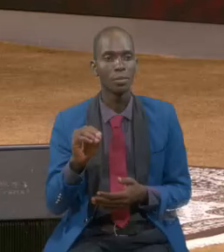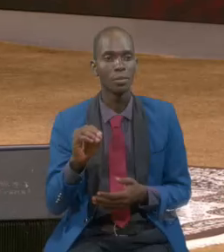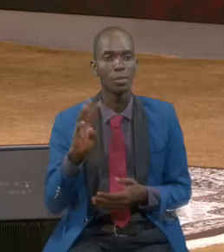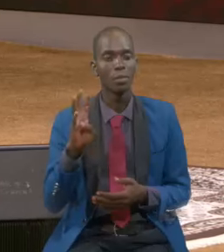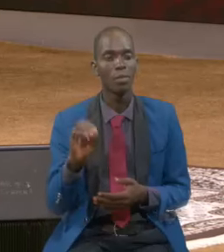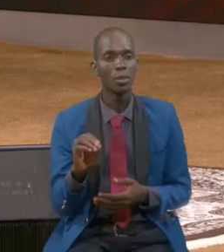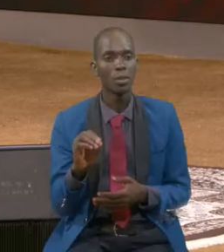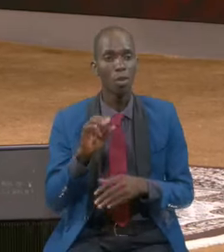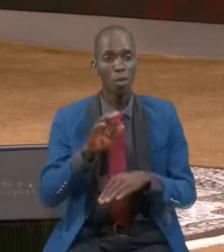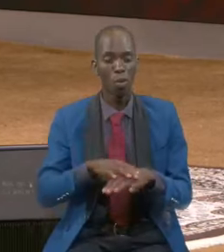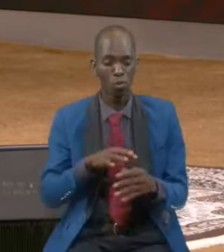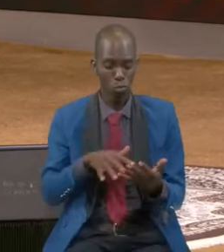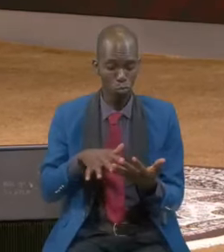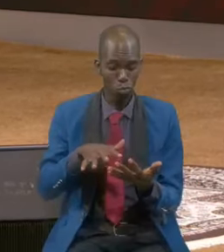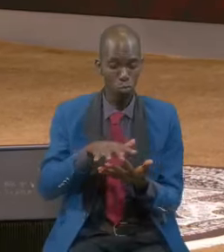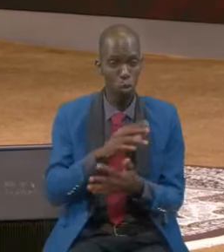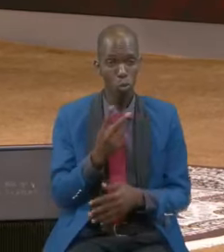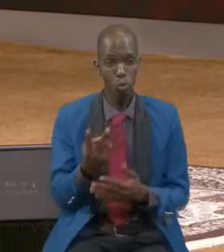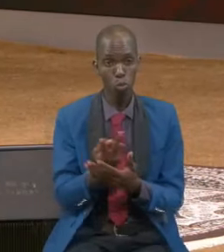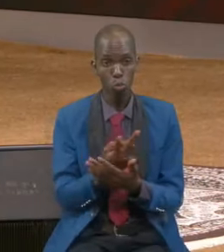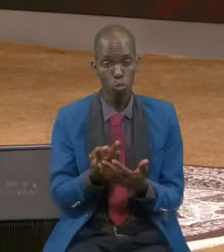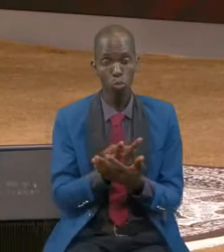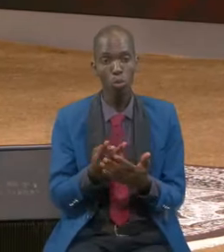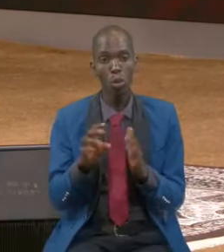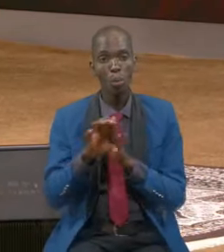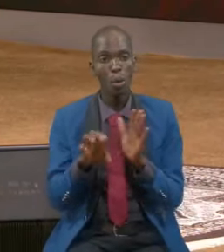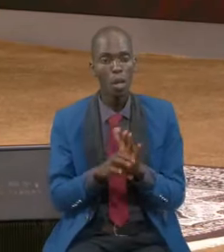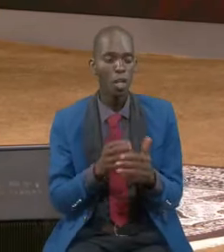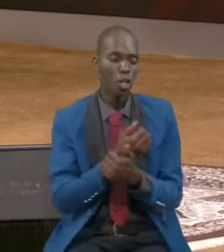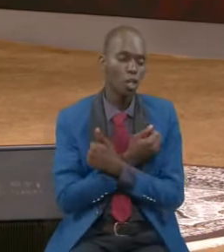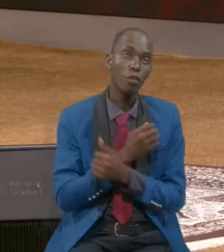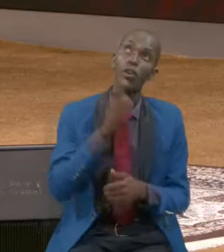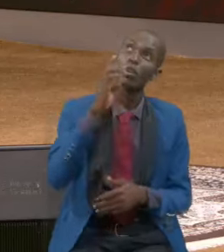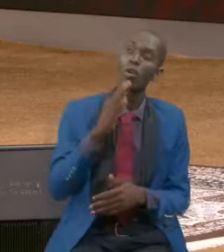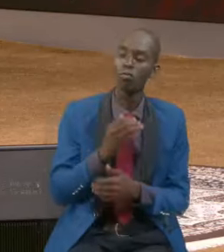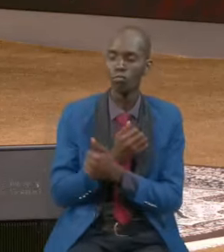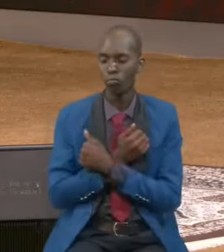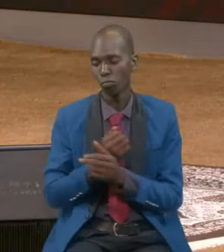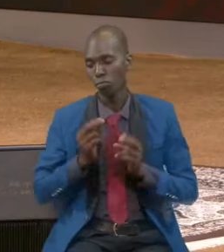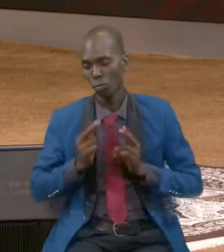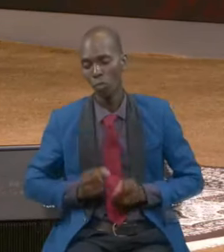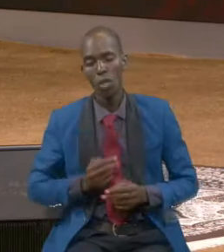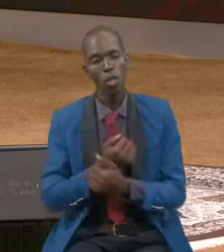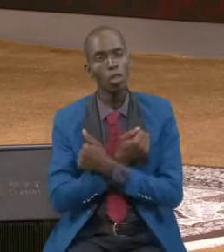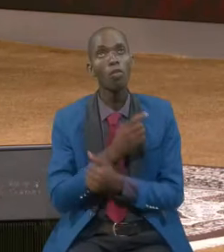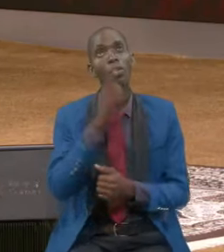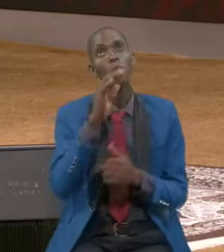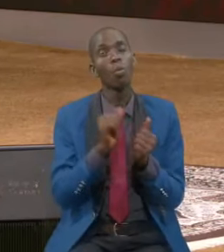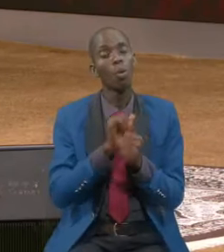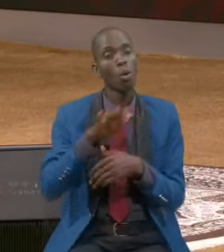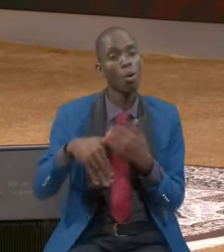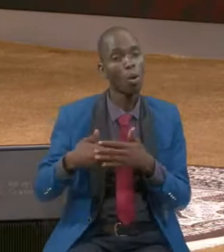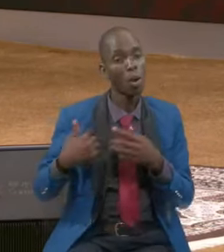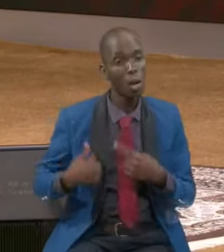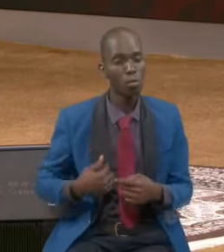on these two commandments, loving God, loving man, loving God with all your heart, loving man